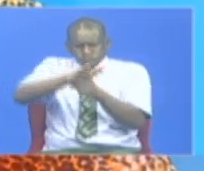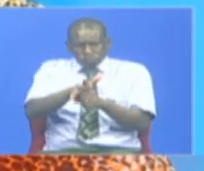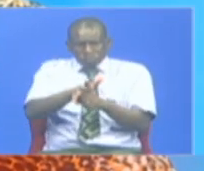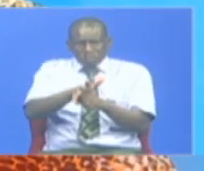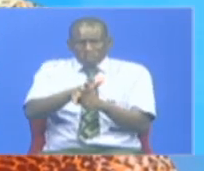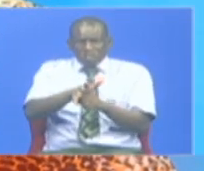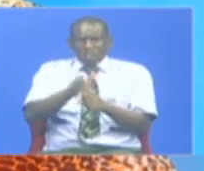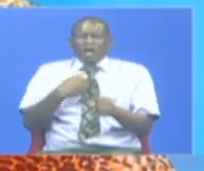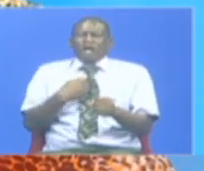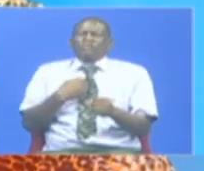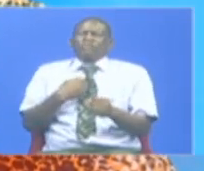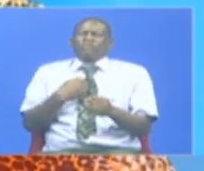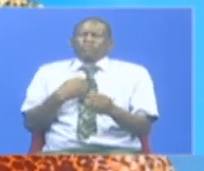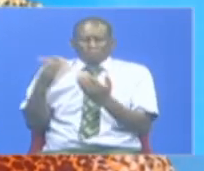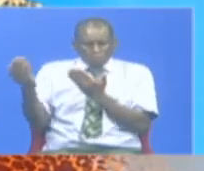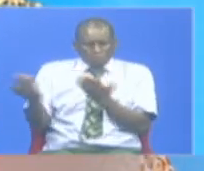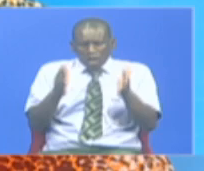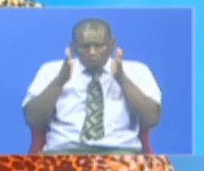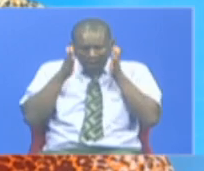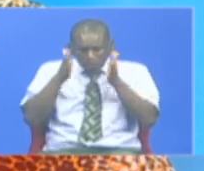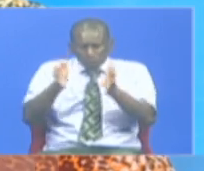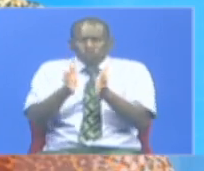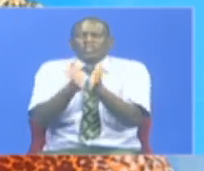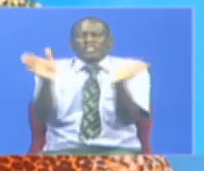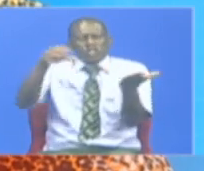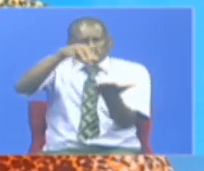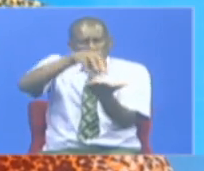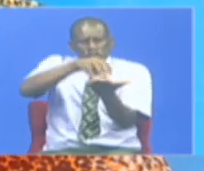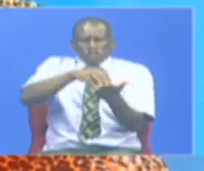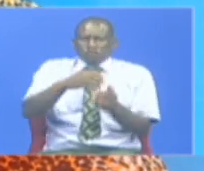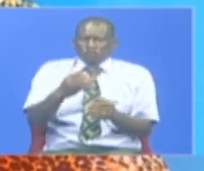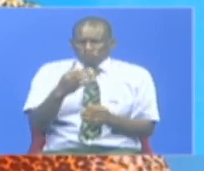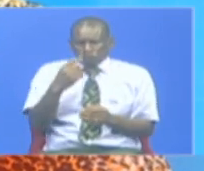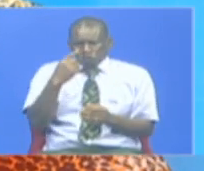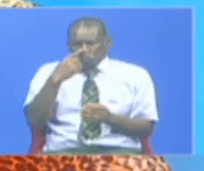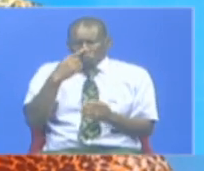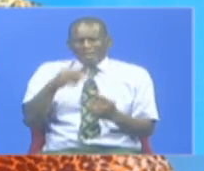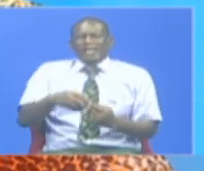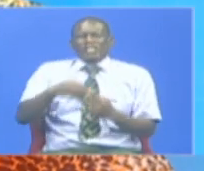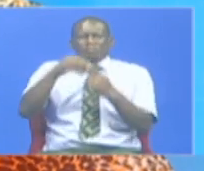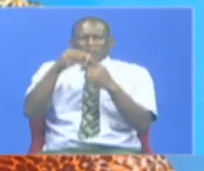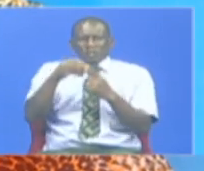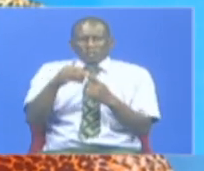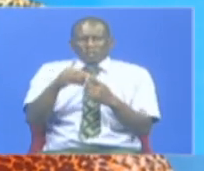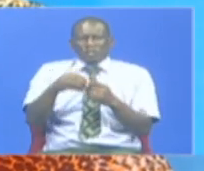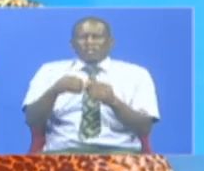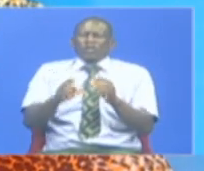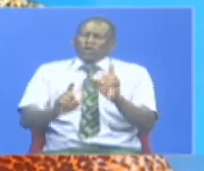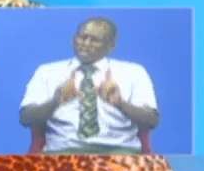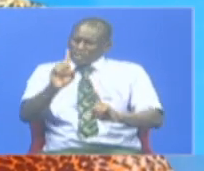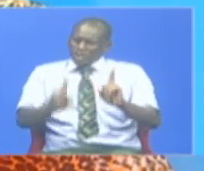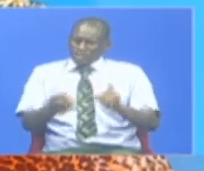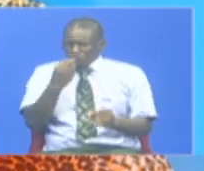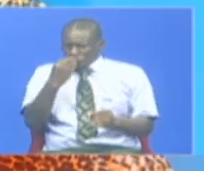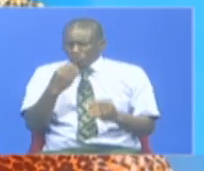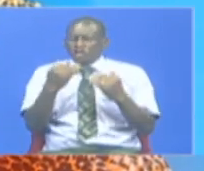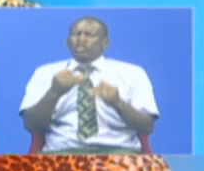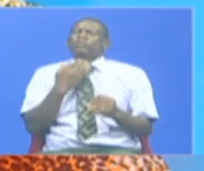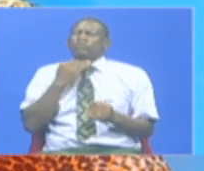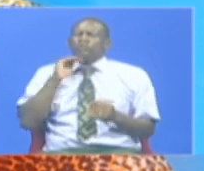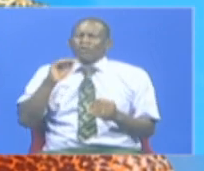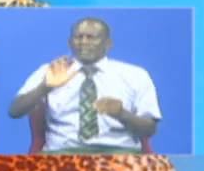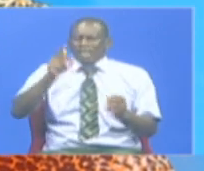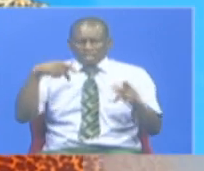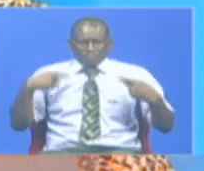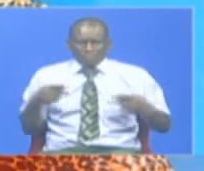our urgent attention to the general state of our homes and especially that of our kitchens. We now call upon